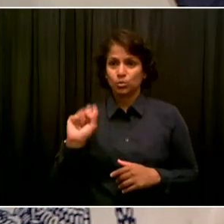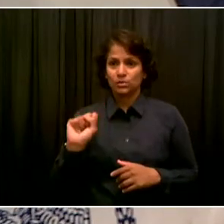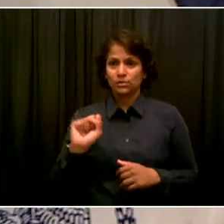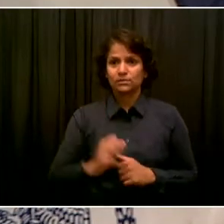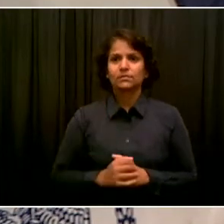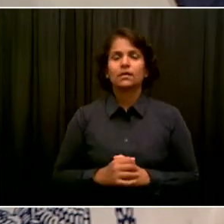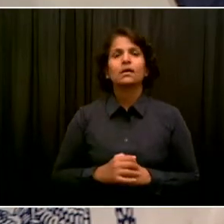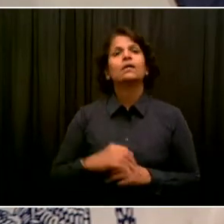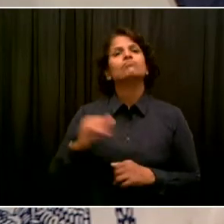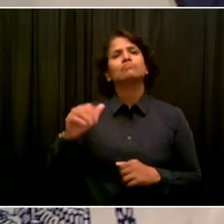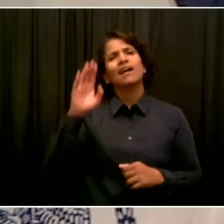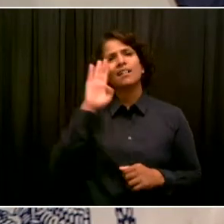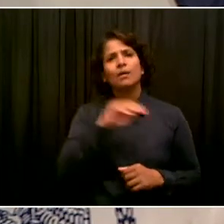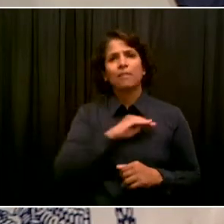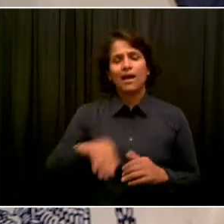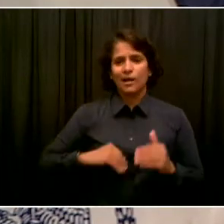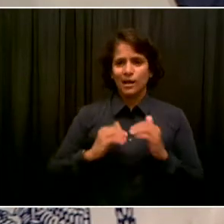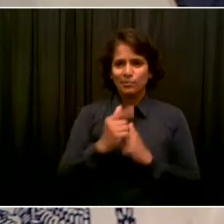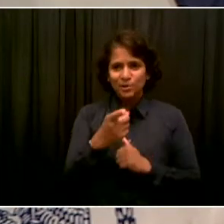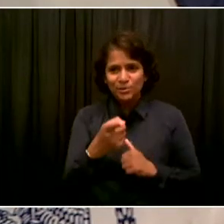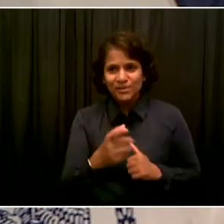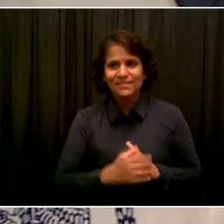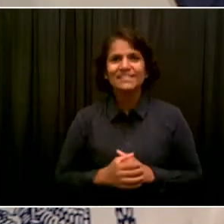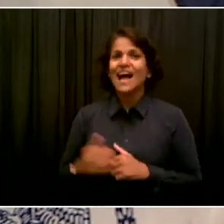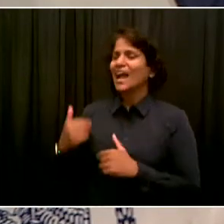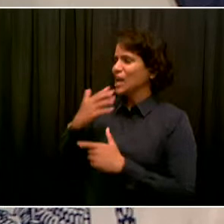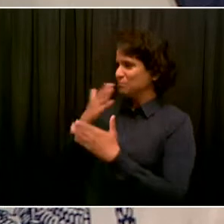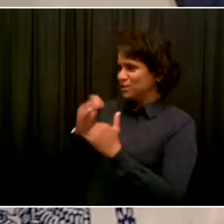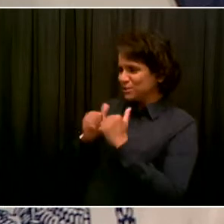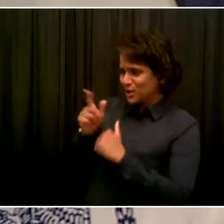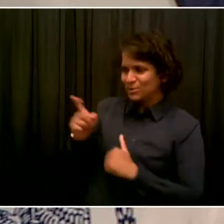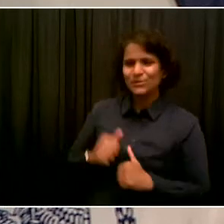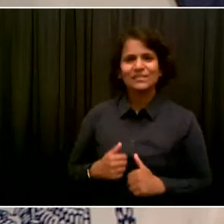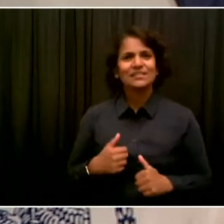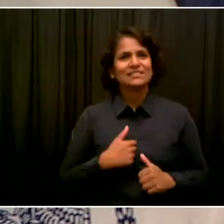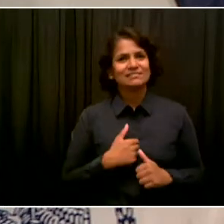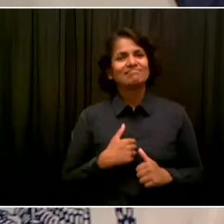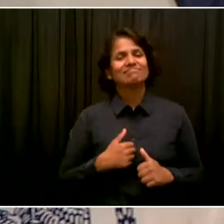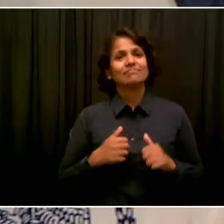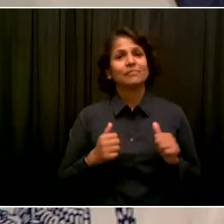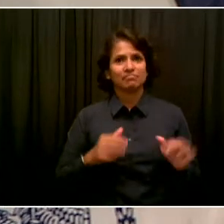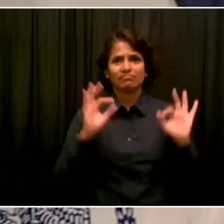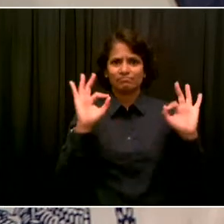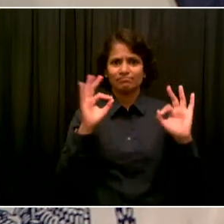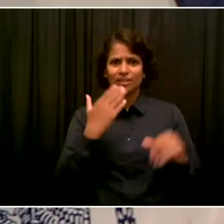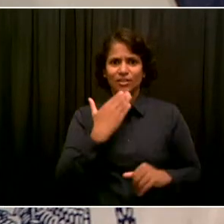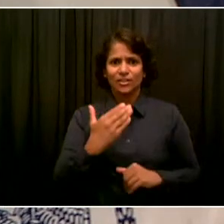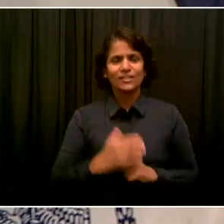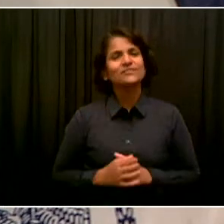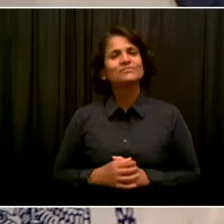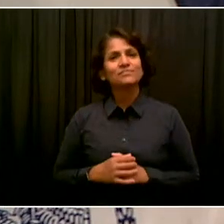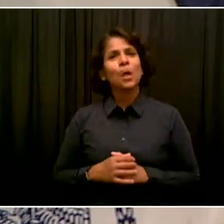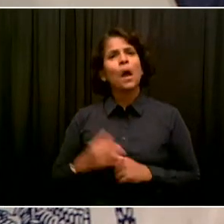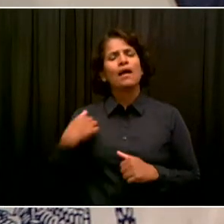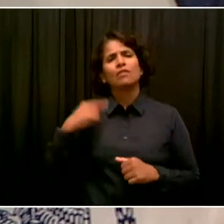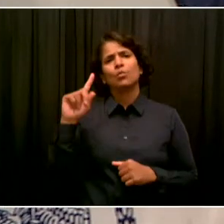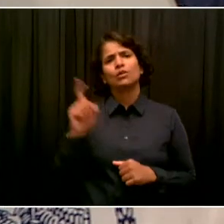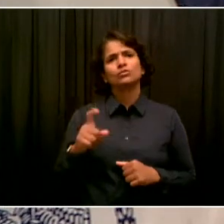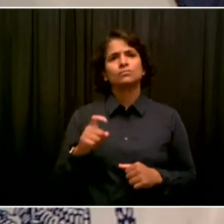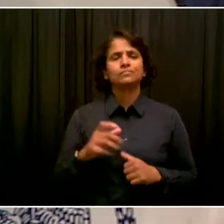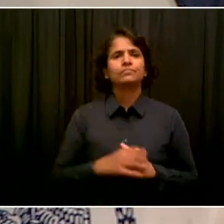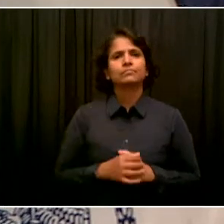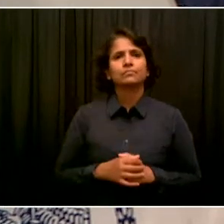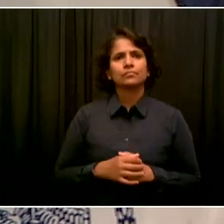today? Good, Chris. How you been? Good. I wanted to ask you about the dangerous vehicle abatement program